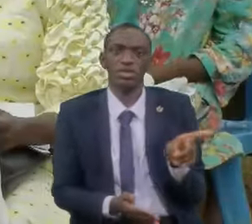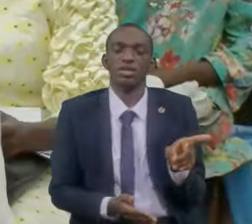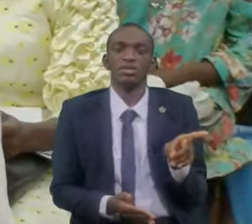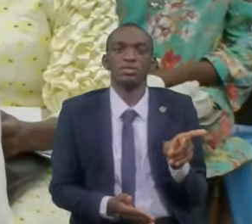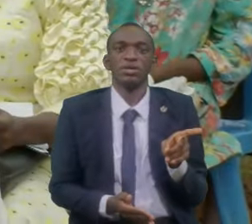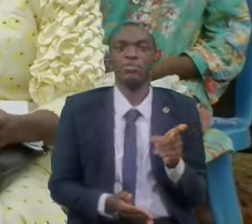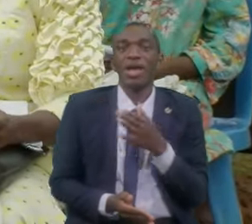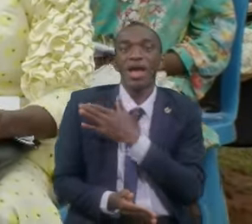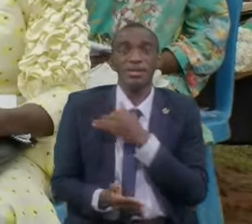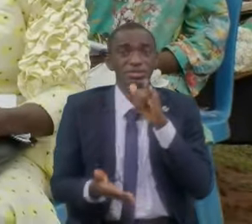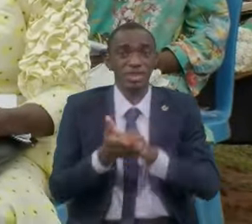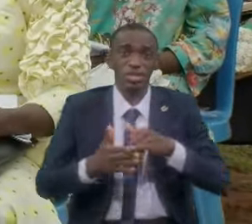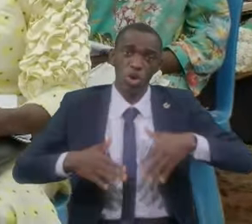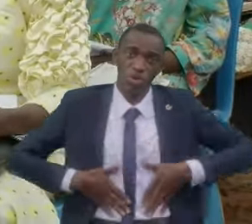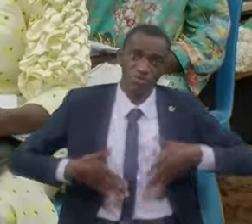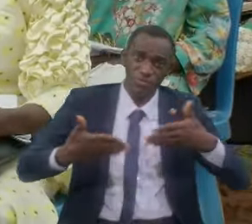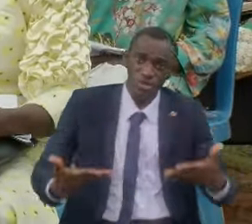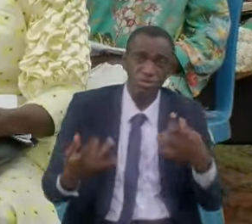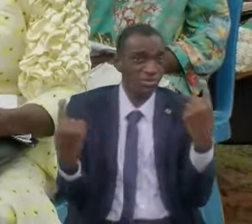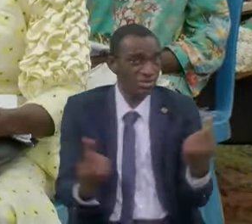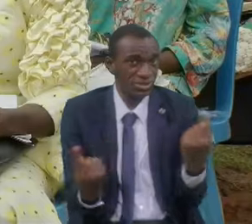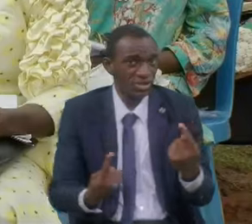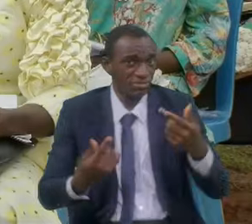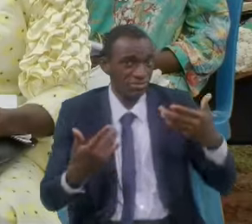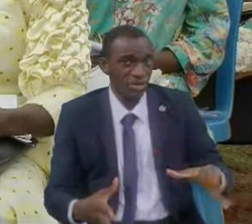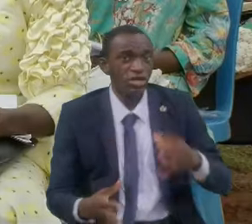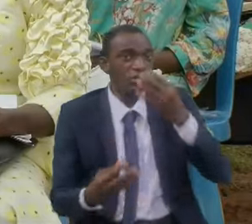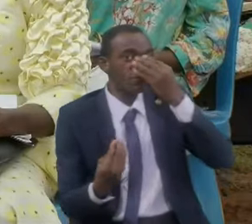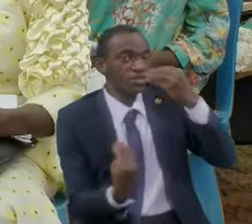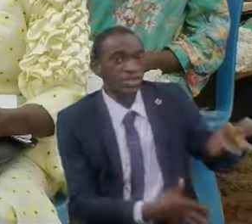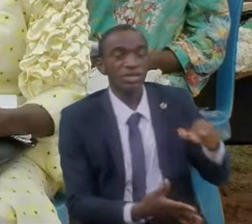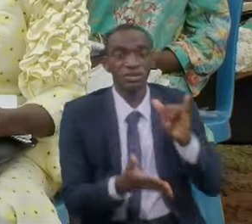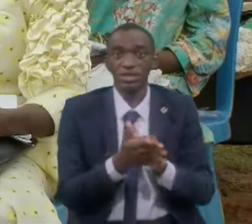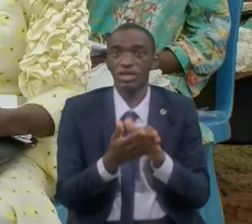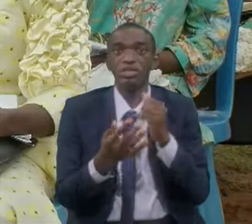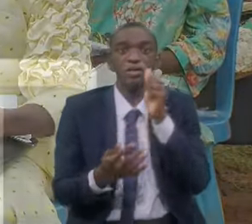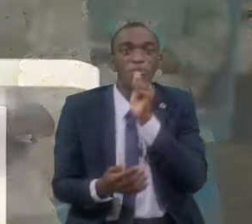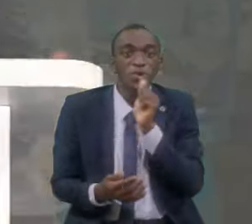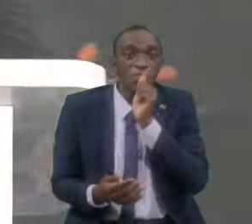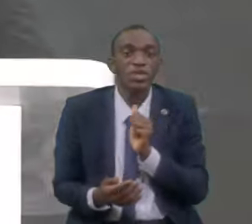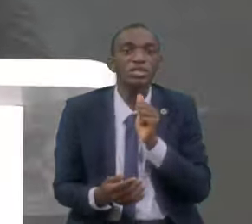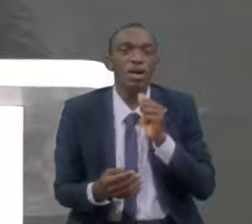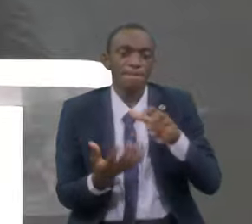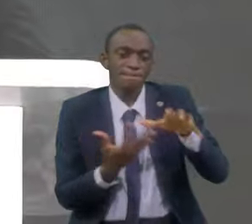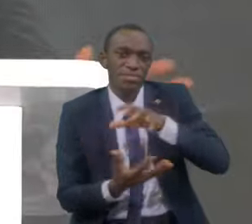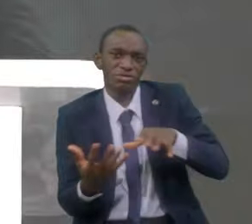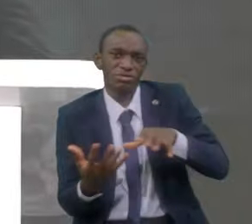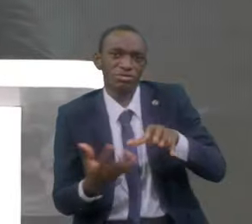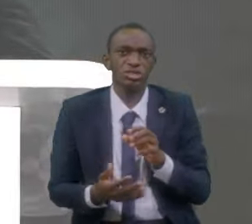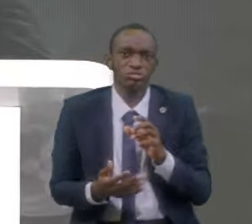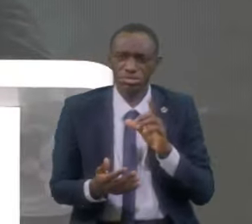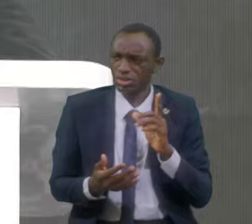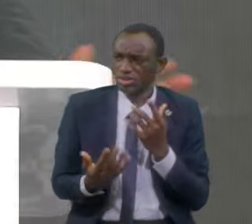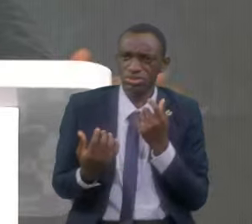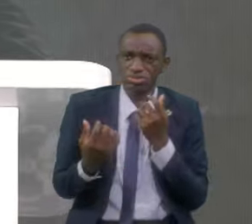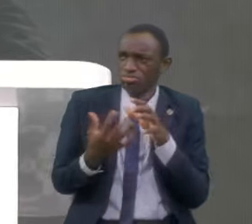confession and the forsaking of the secrets that baffle people. That's Mr.